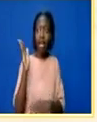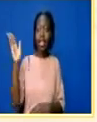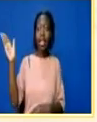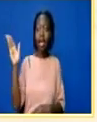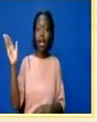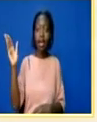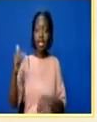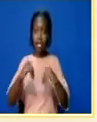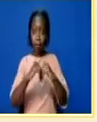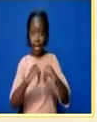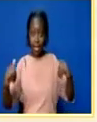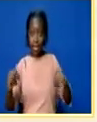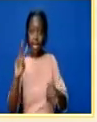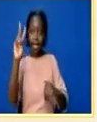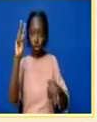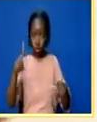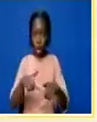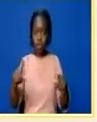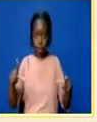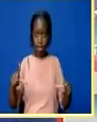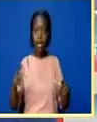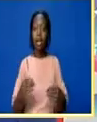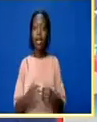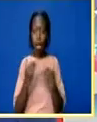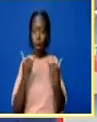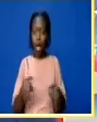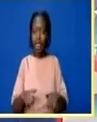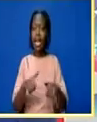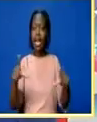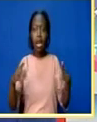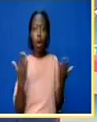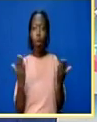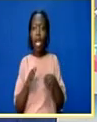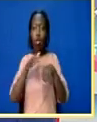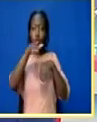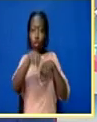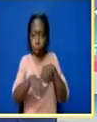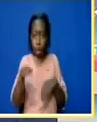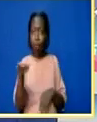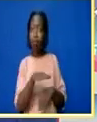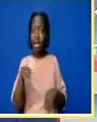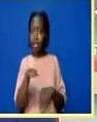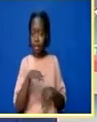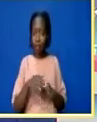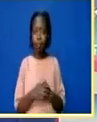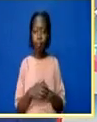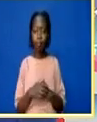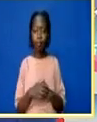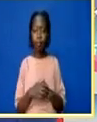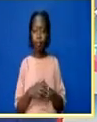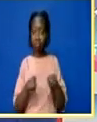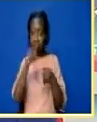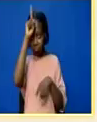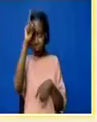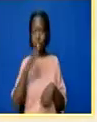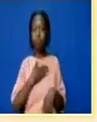divider between the two. Yes. And the land was at a slopey area. Like my grandmother's land? Yes. Okay. It was a slopey area. So